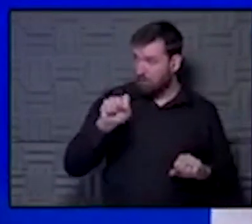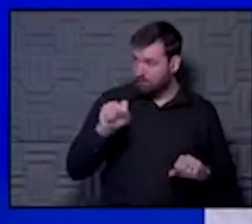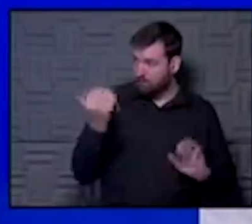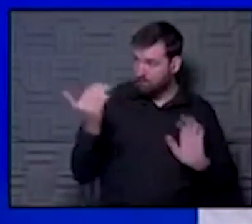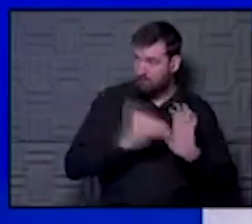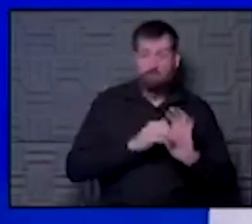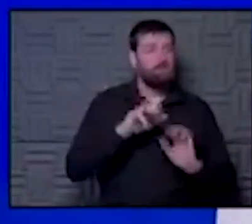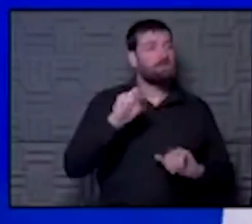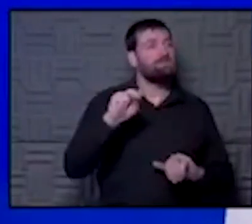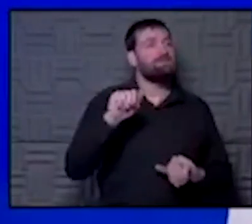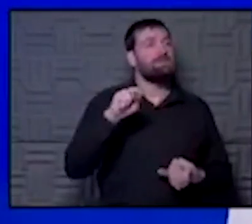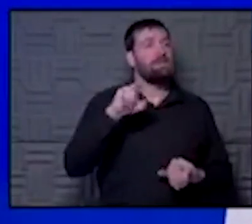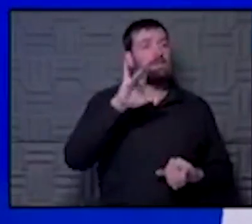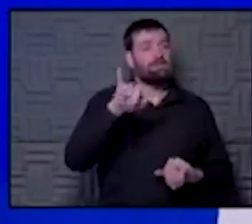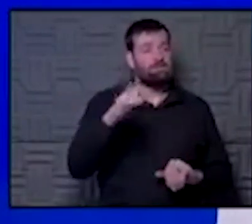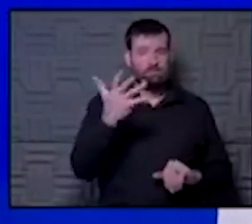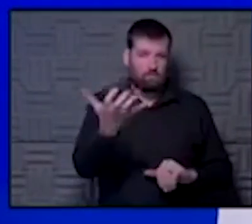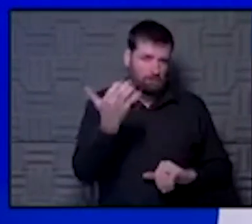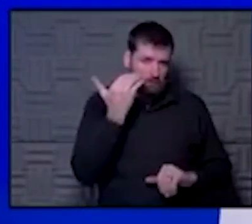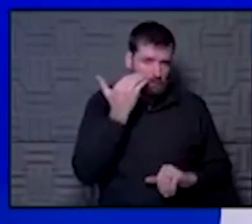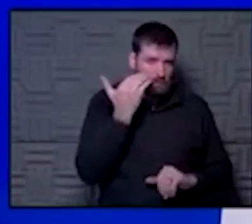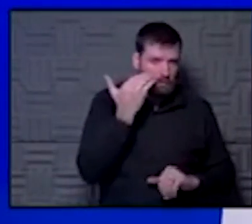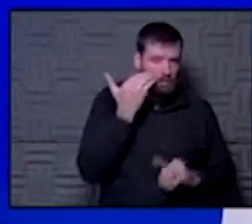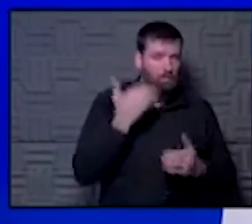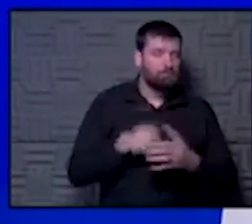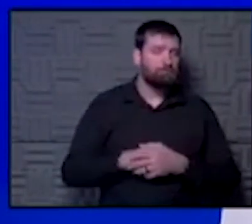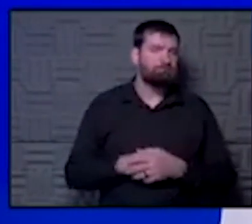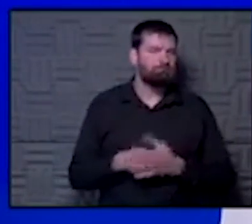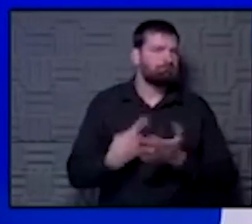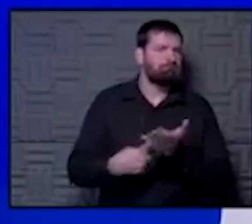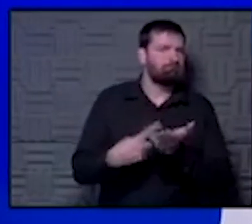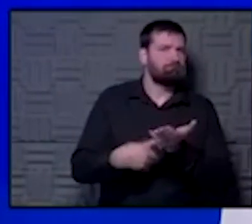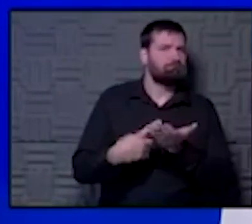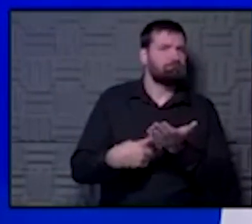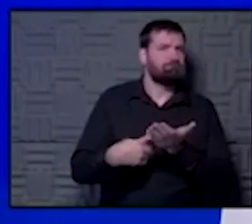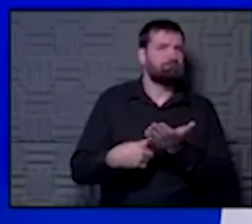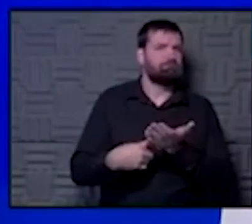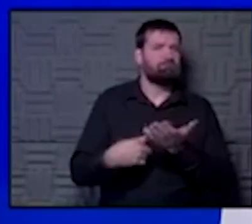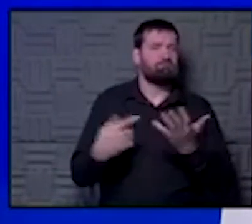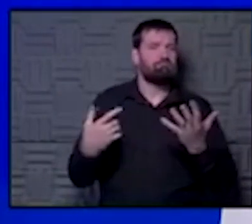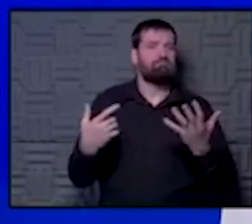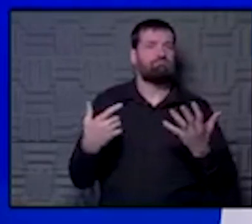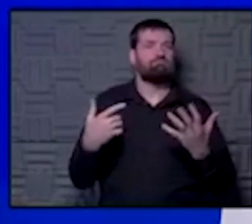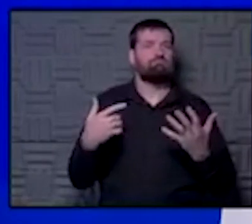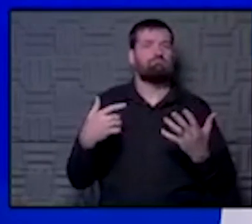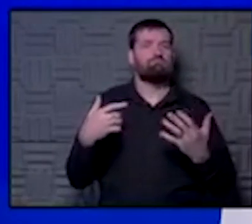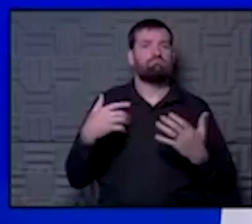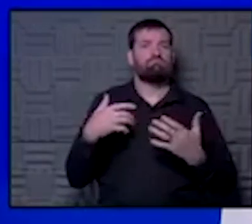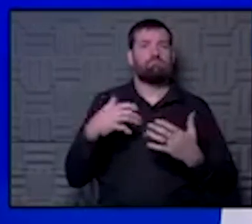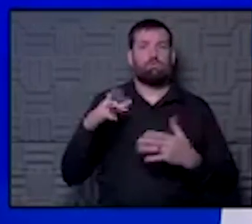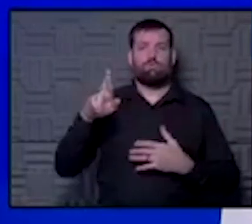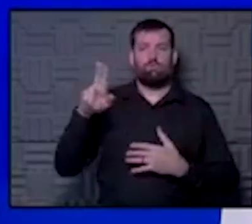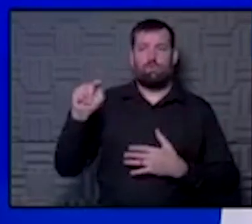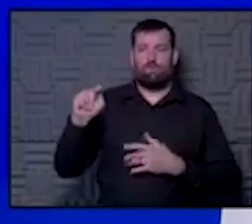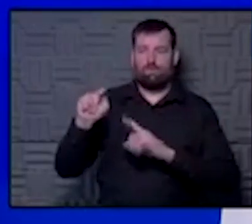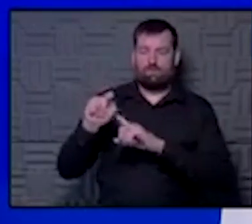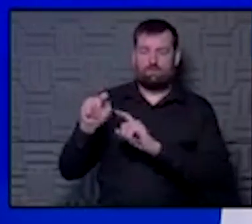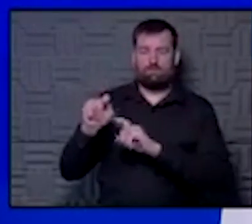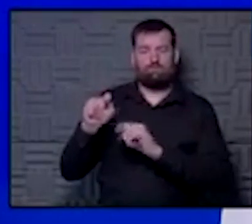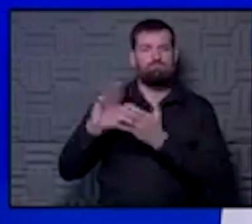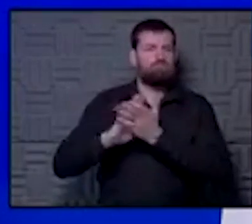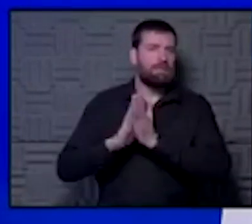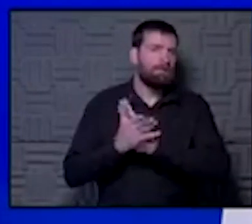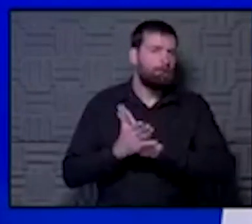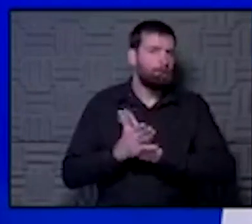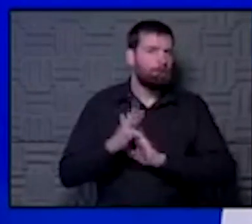today, Nancy wants to know, will you talk a little bit about what a respiratory therapist has to do to learn to become